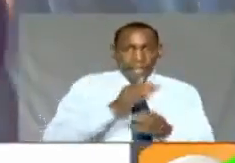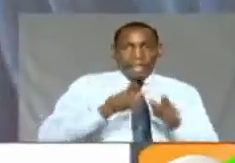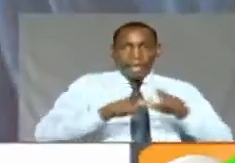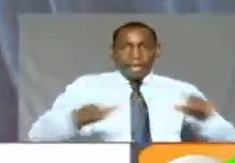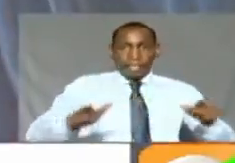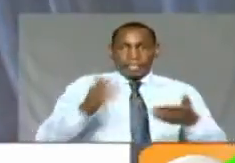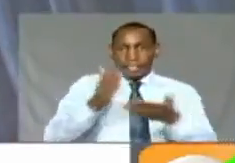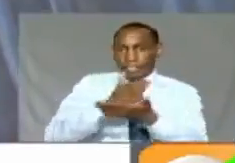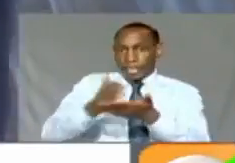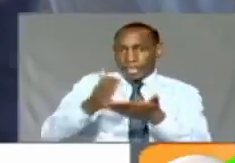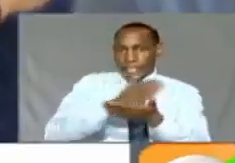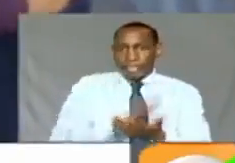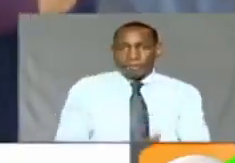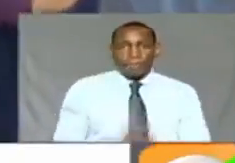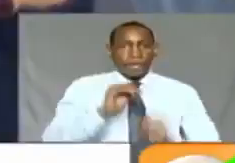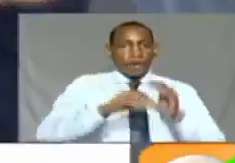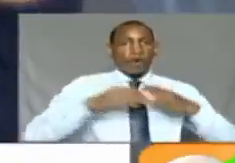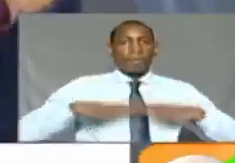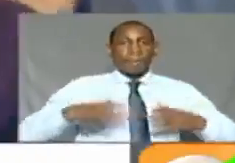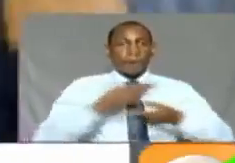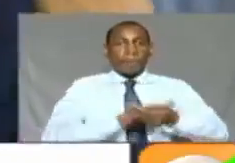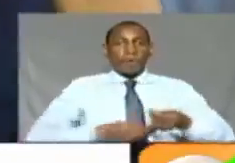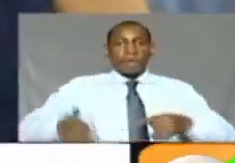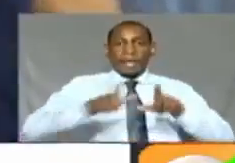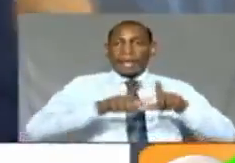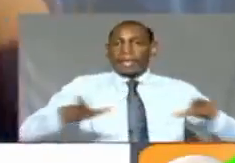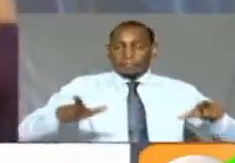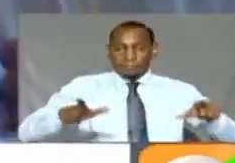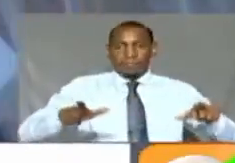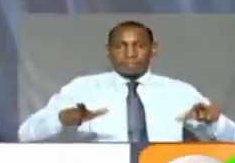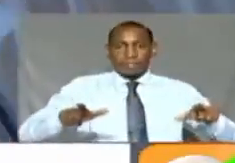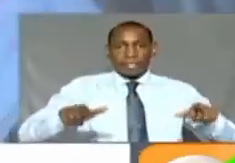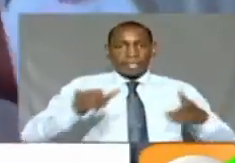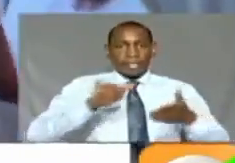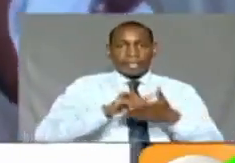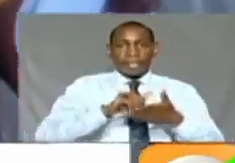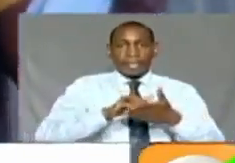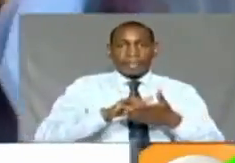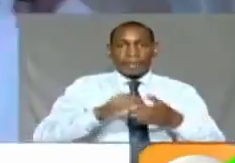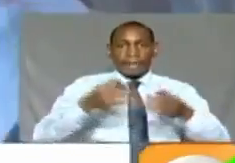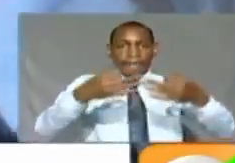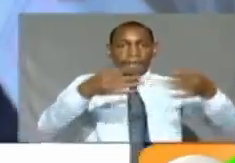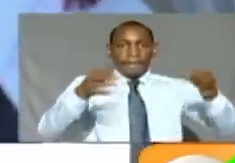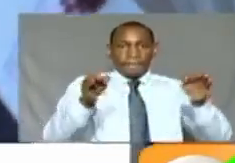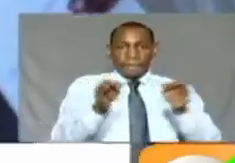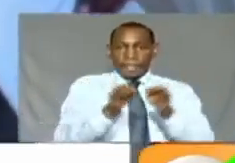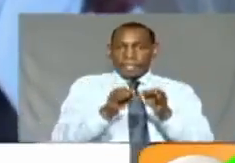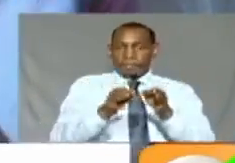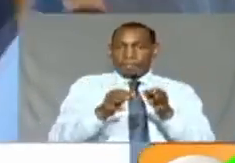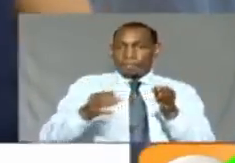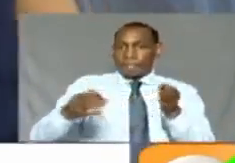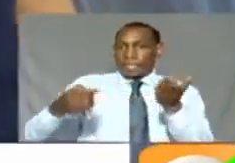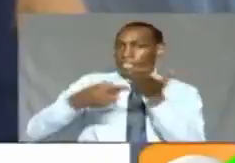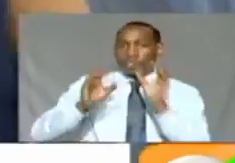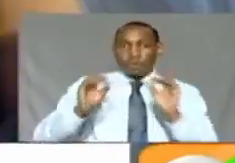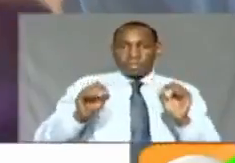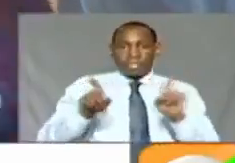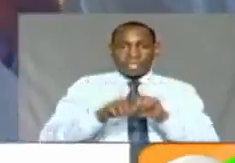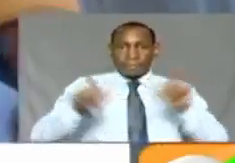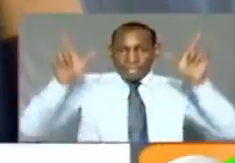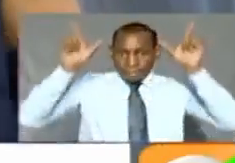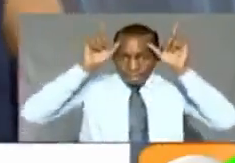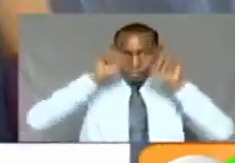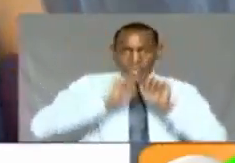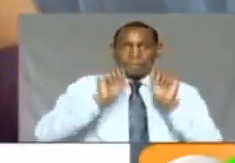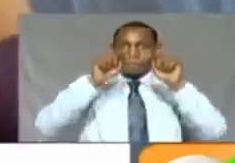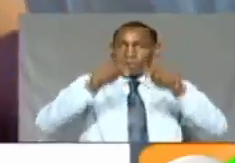Na hii manyumba, hii mawatu wote wamenunua mashamba kwa sababu ni wengi. Wasiweke electric fence, wawache tu. Ndio hata hiyo ngombe yetu wakienda